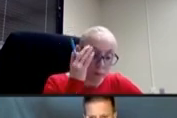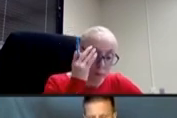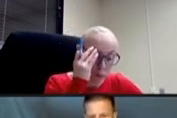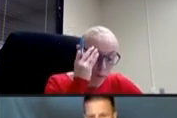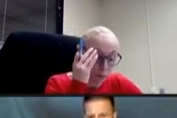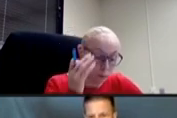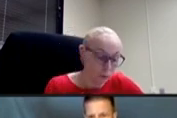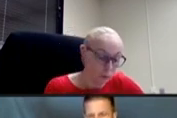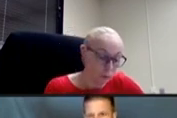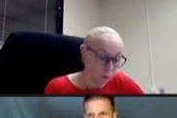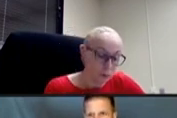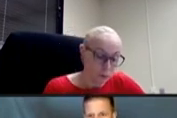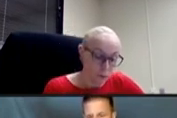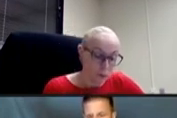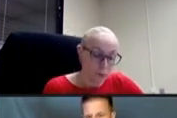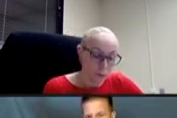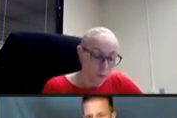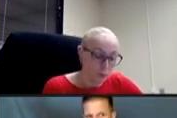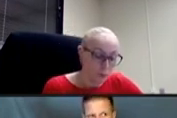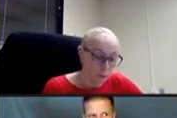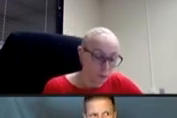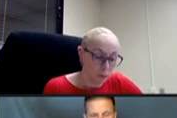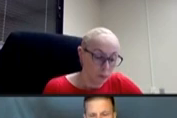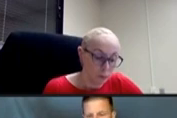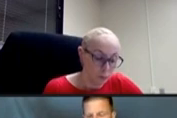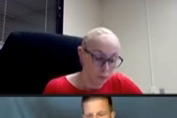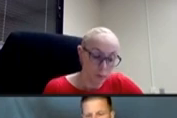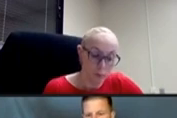had some questions about how these types of